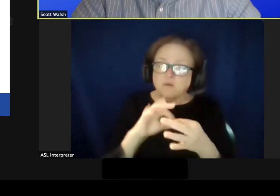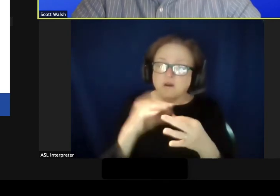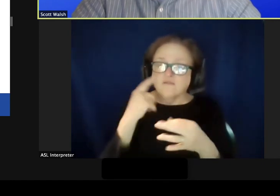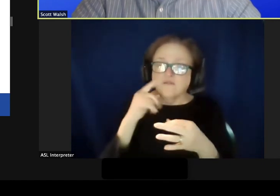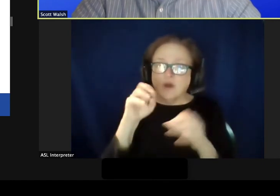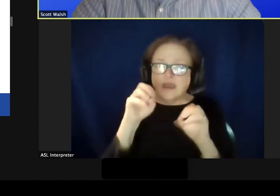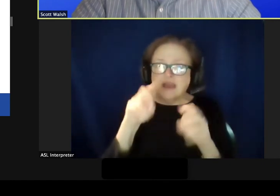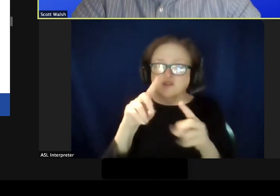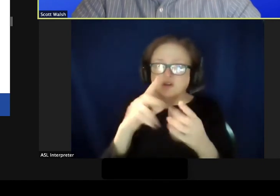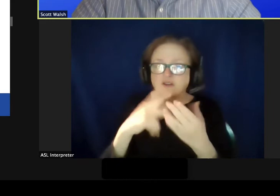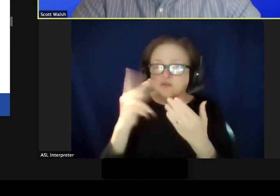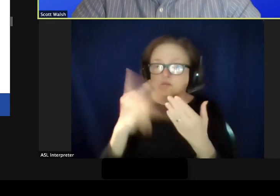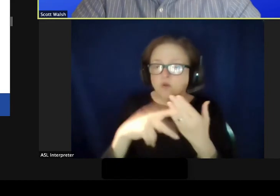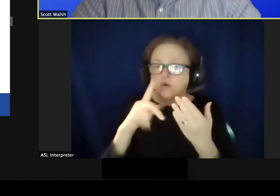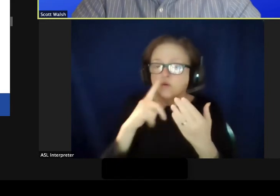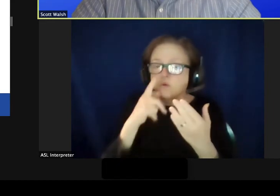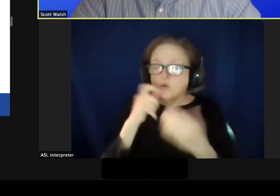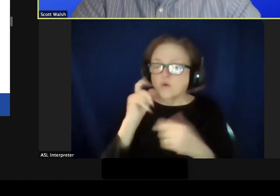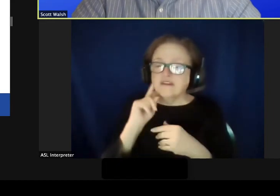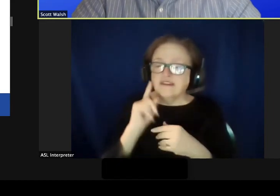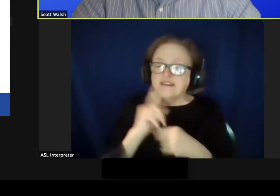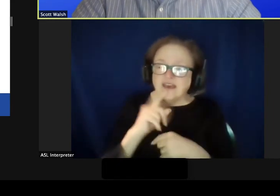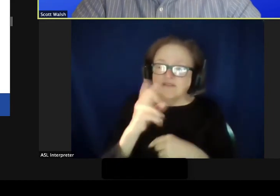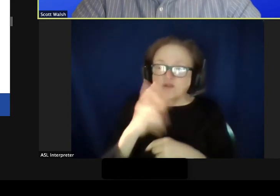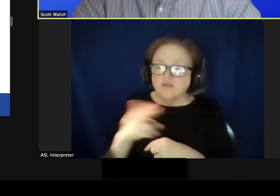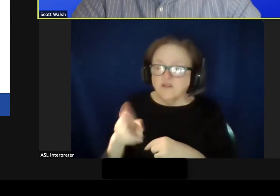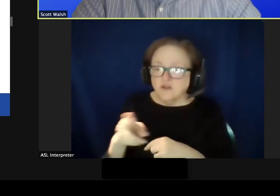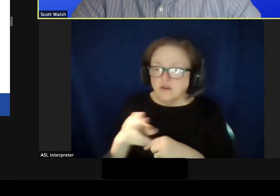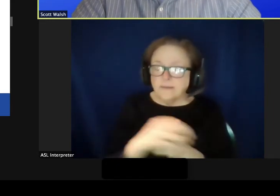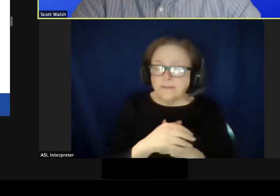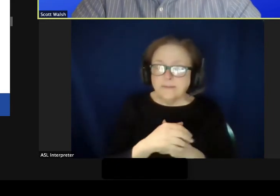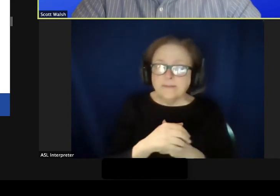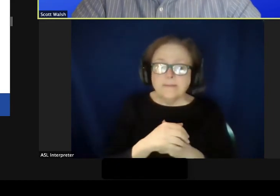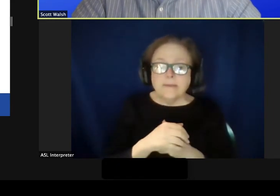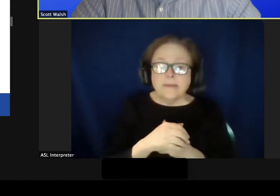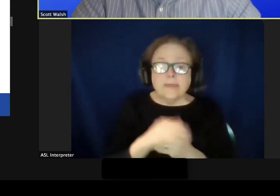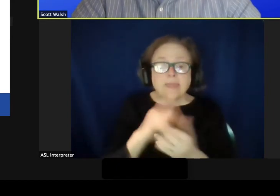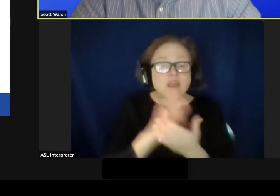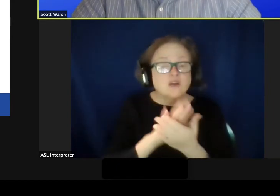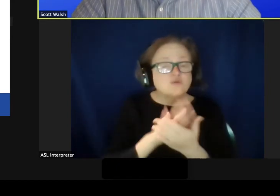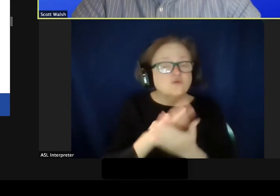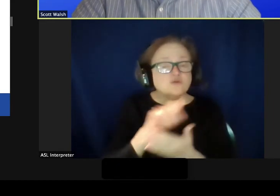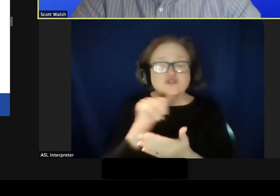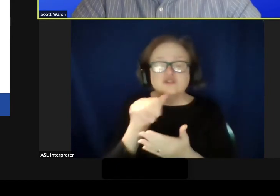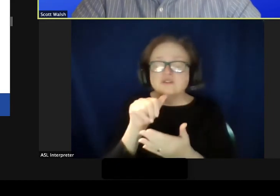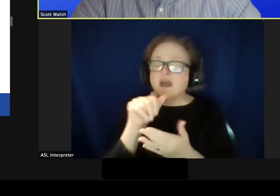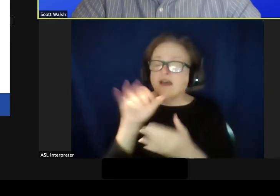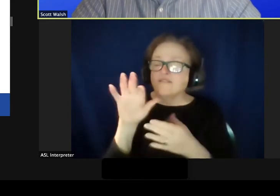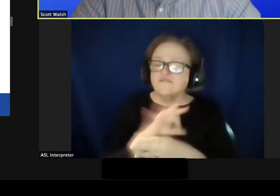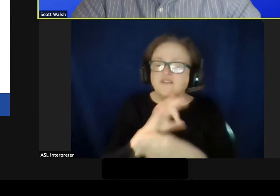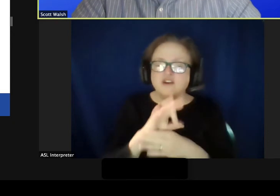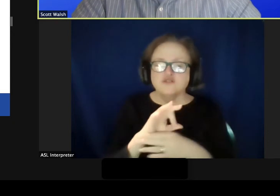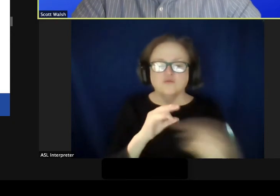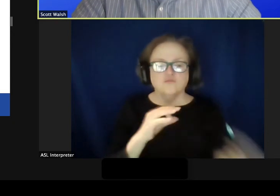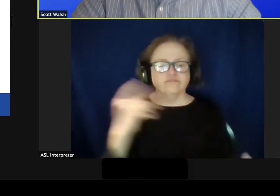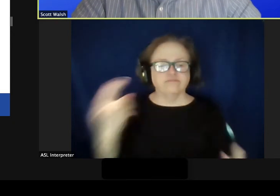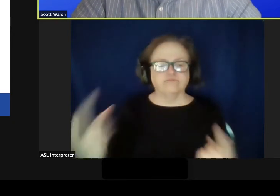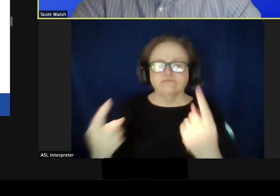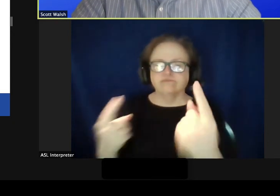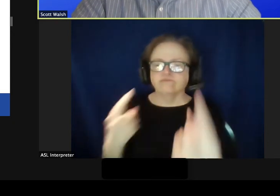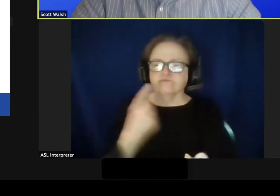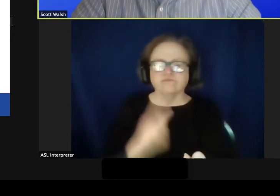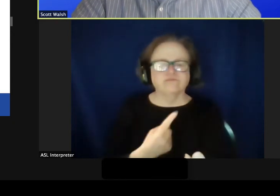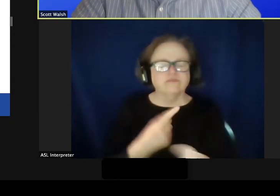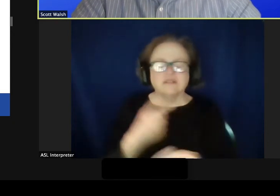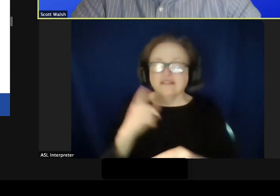programs for students who are deaf or hard of hearing. Schools should not function as an isolated entity. The